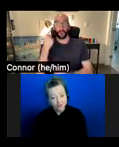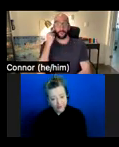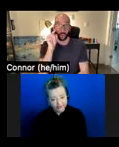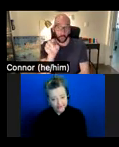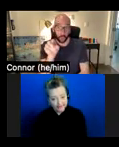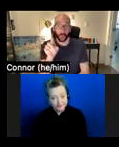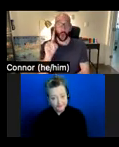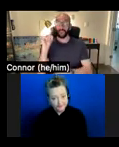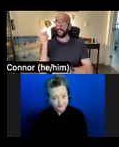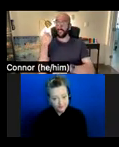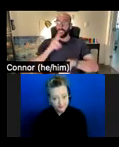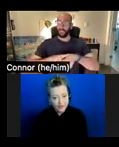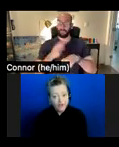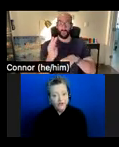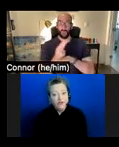already joined.